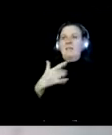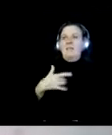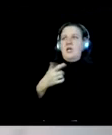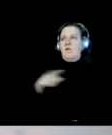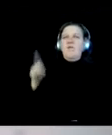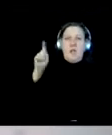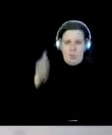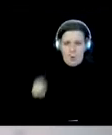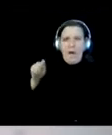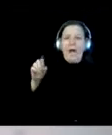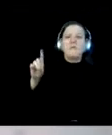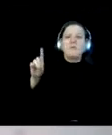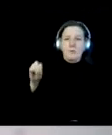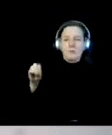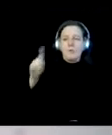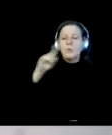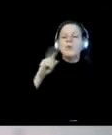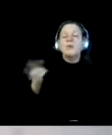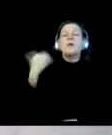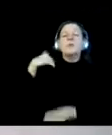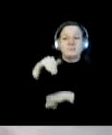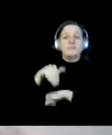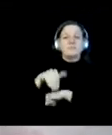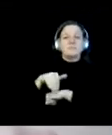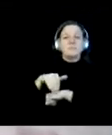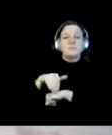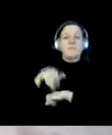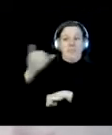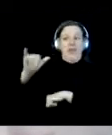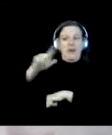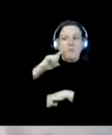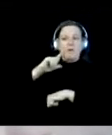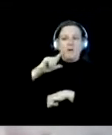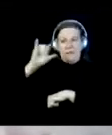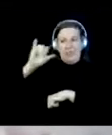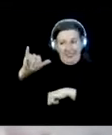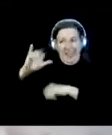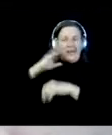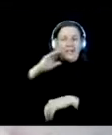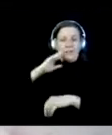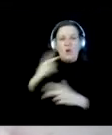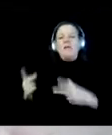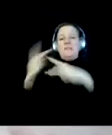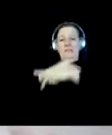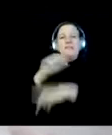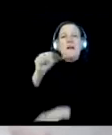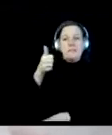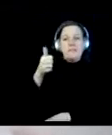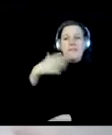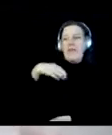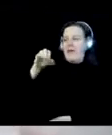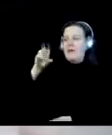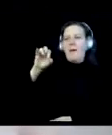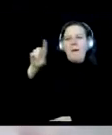do. I think Last Life was that times 10 later. Like it was kind of my like COVID opus film that